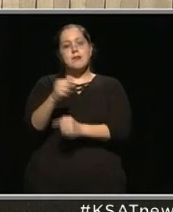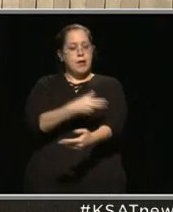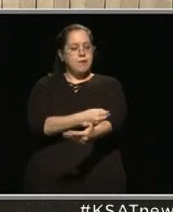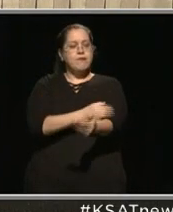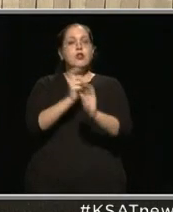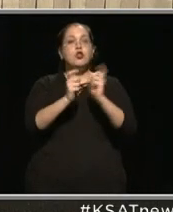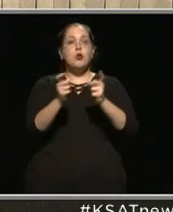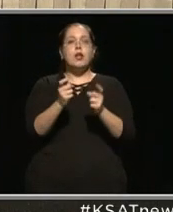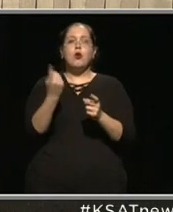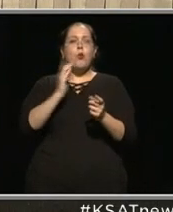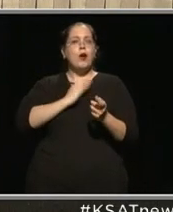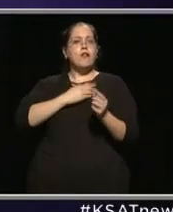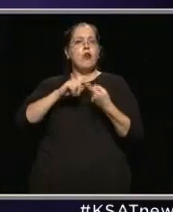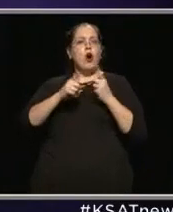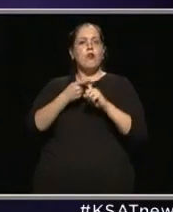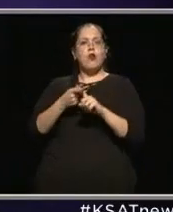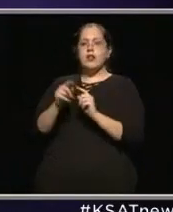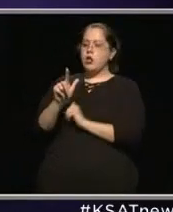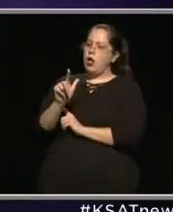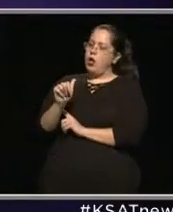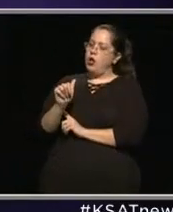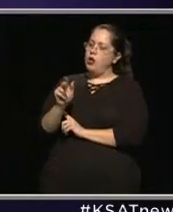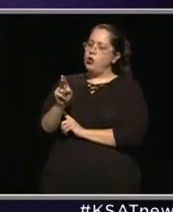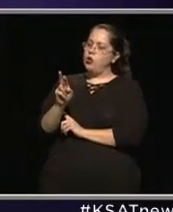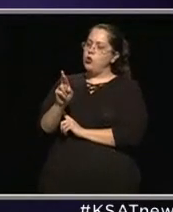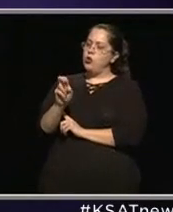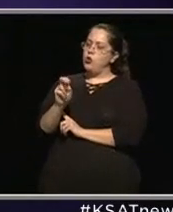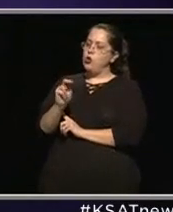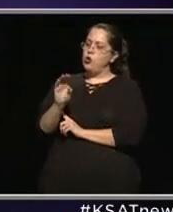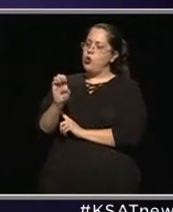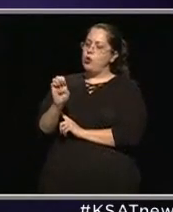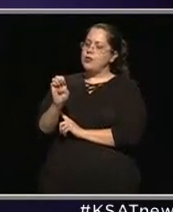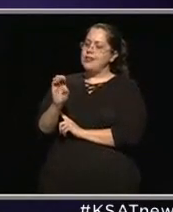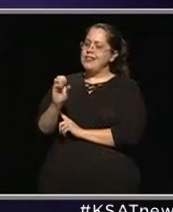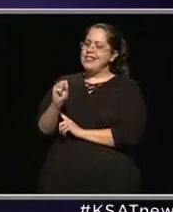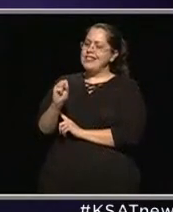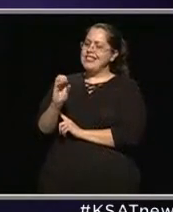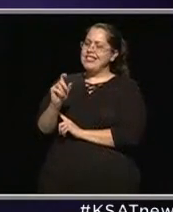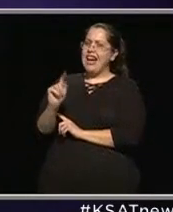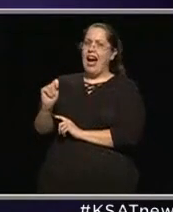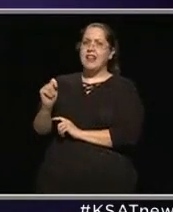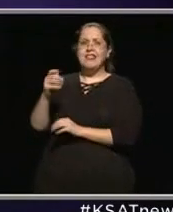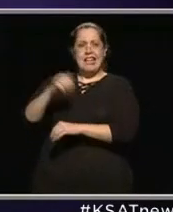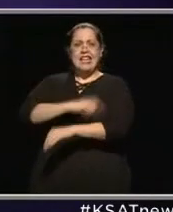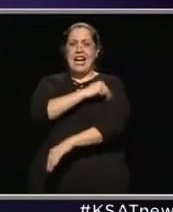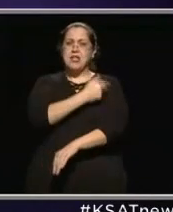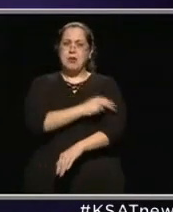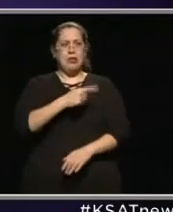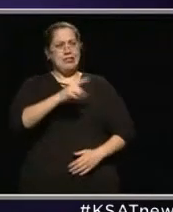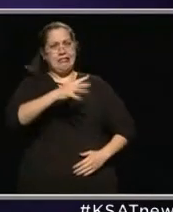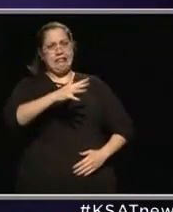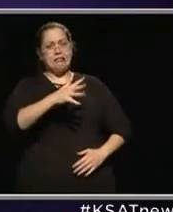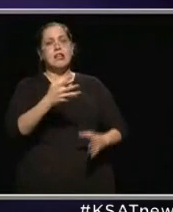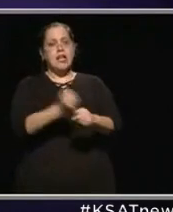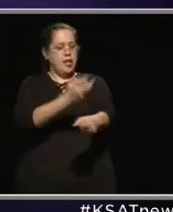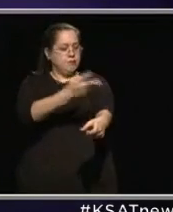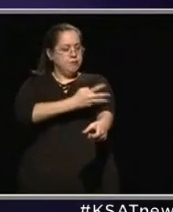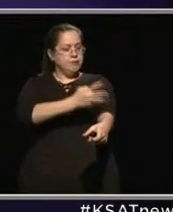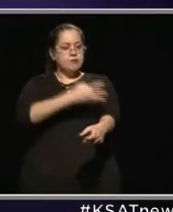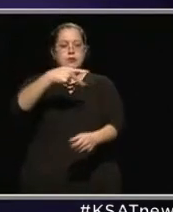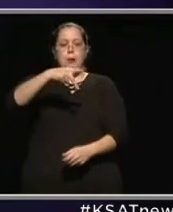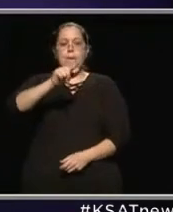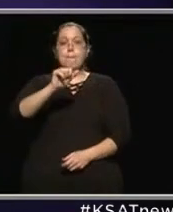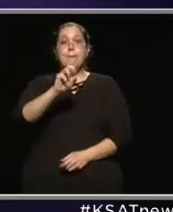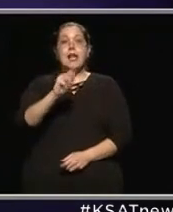friend of many of ours, Lawrence Scott, was in the hospital and not doing very well at all, received a plasma donation and